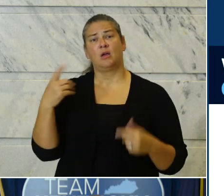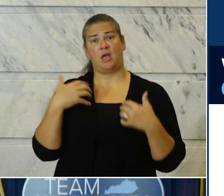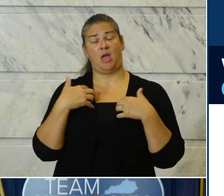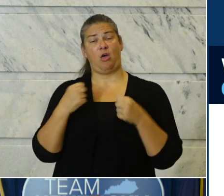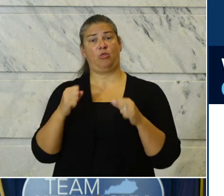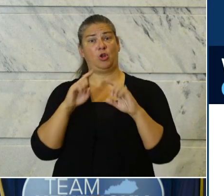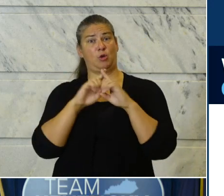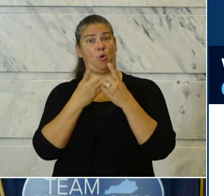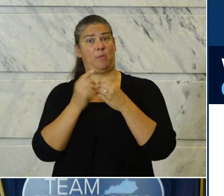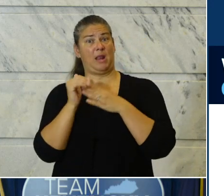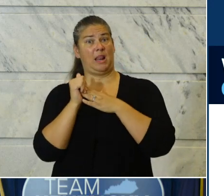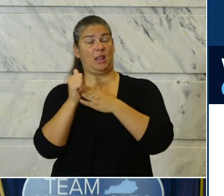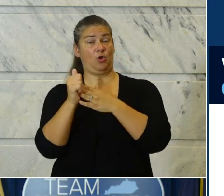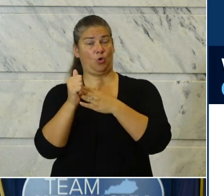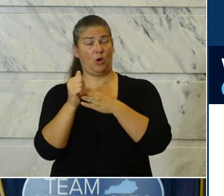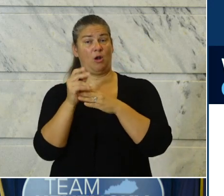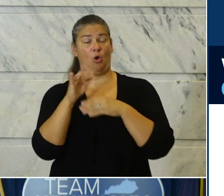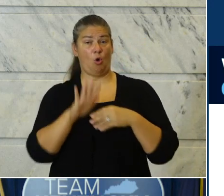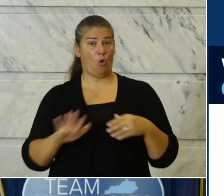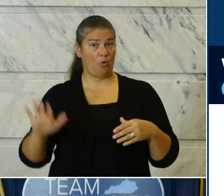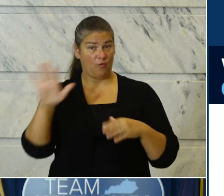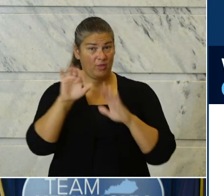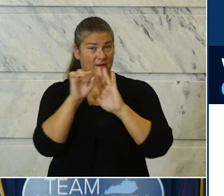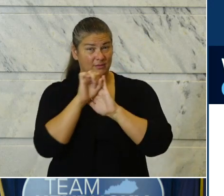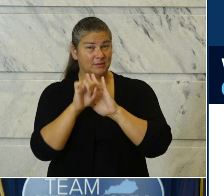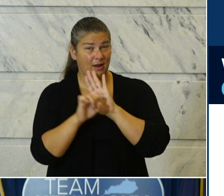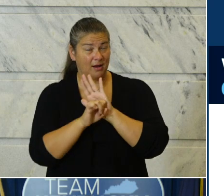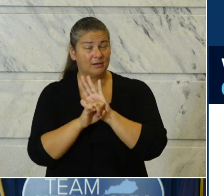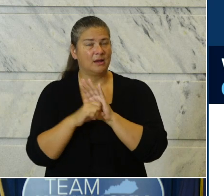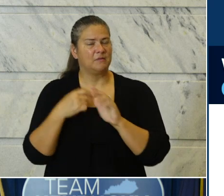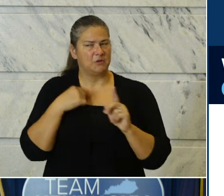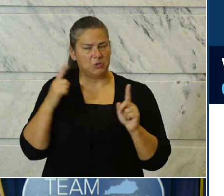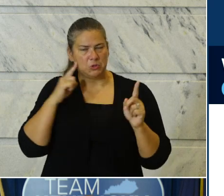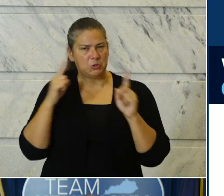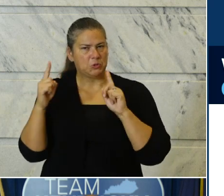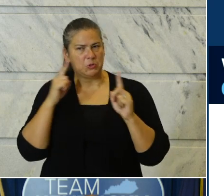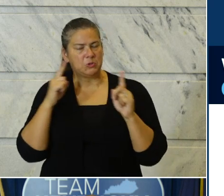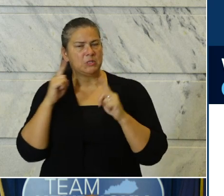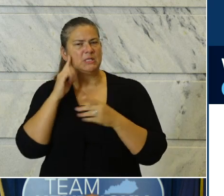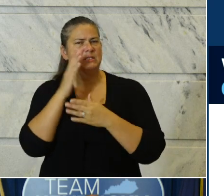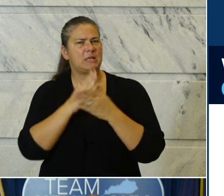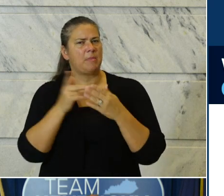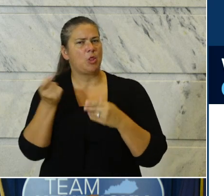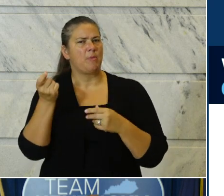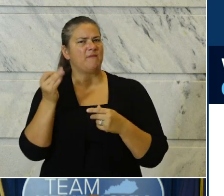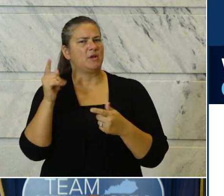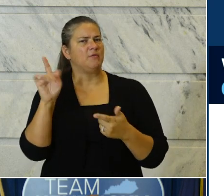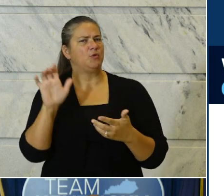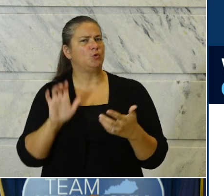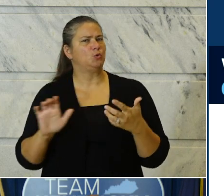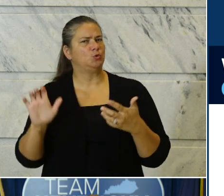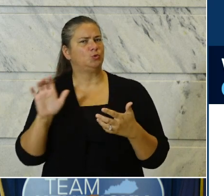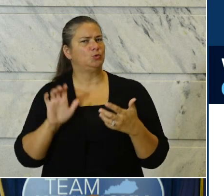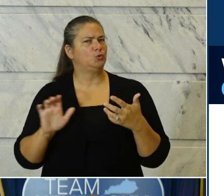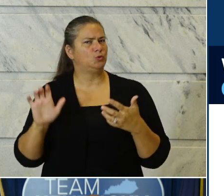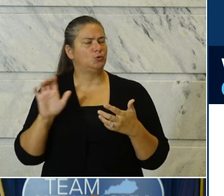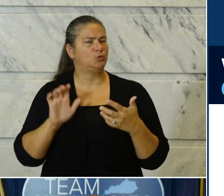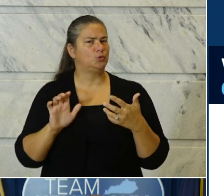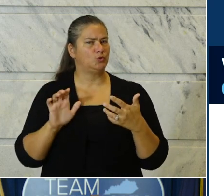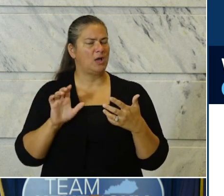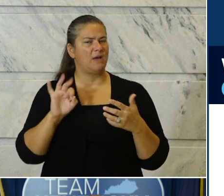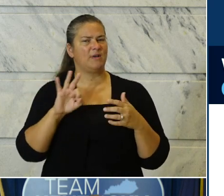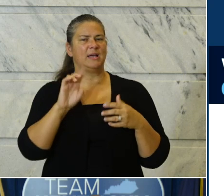other leaders throughout the state some degree of reported confusion about our use of these different